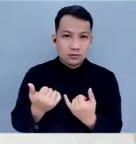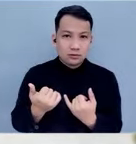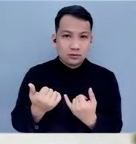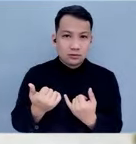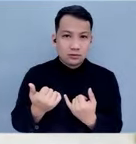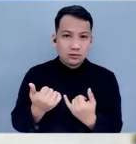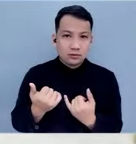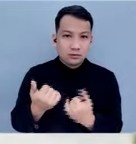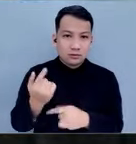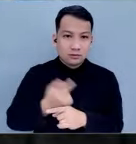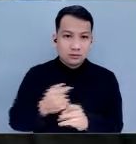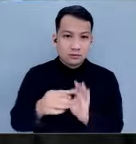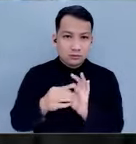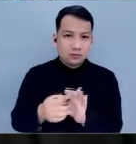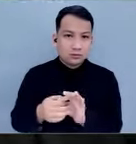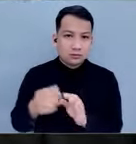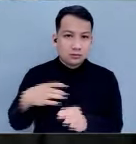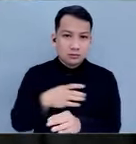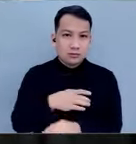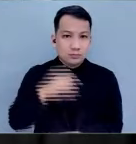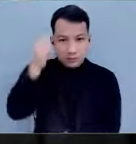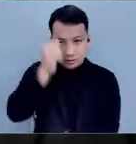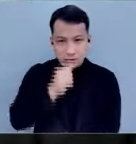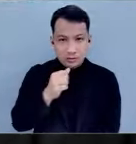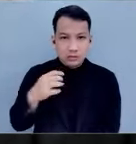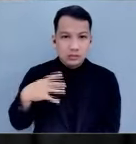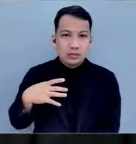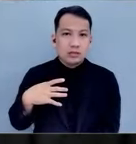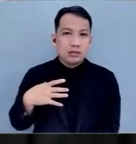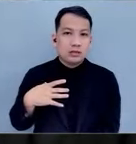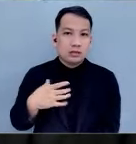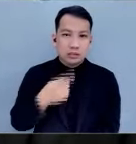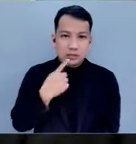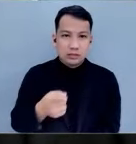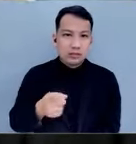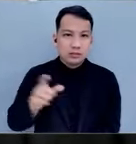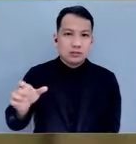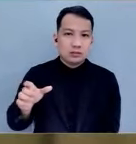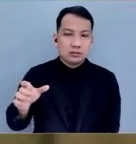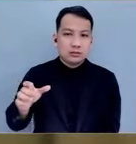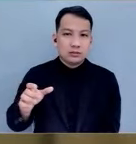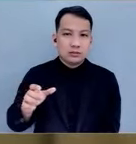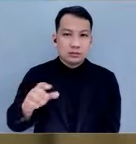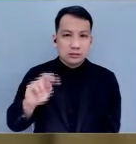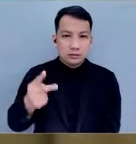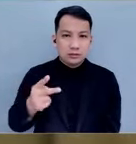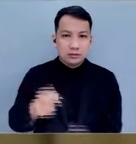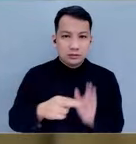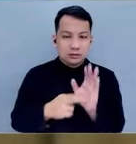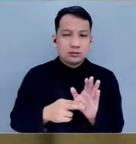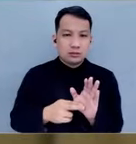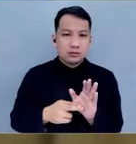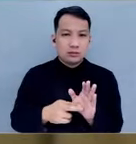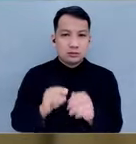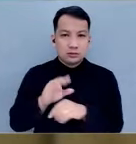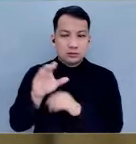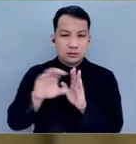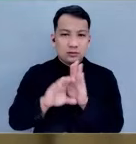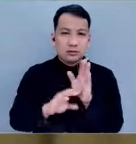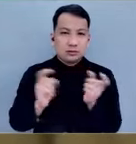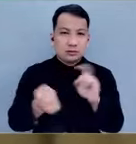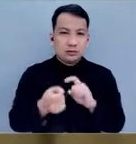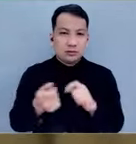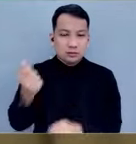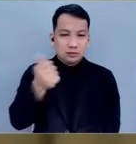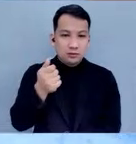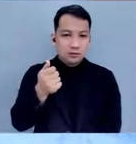House, we are patient enough. Para naman kay Cagayan de Oro 2nd District Representative at Constitutional Amendments Panel Chair